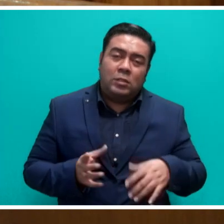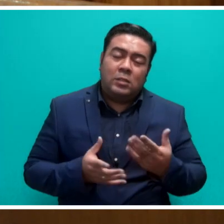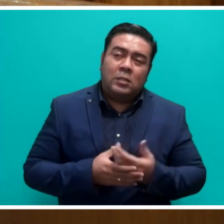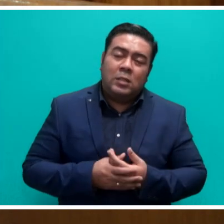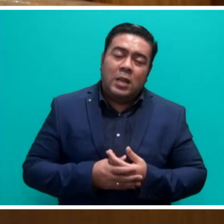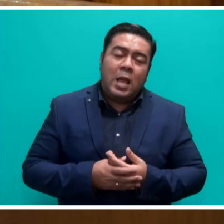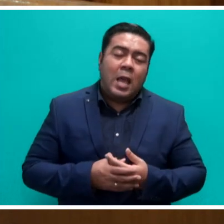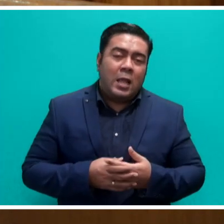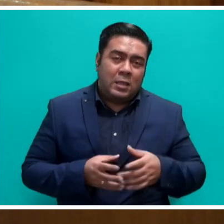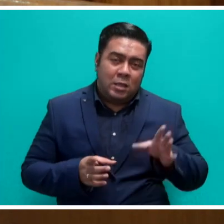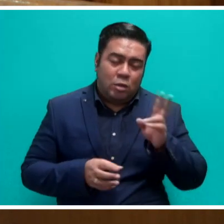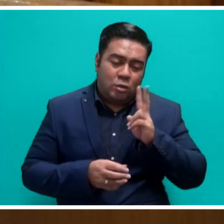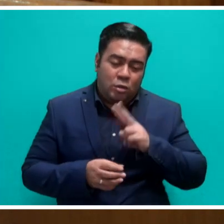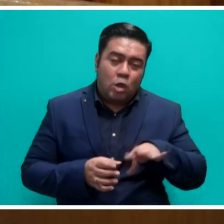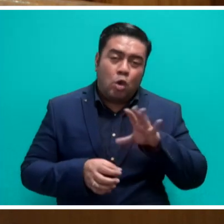Sitiveni.